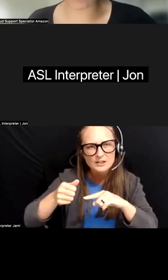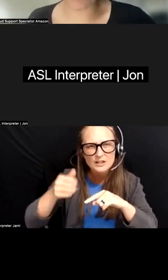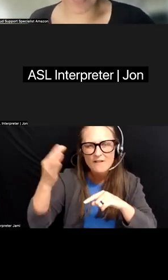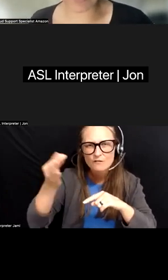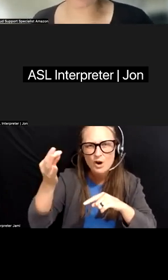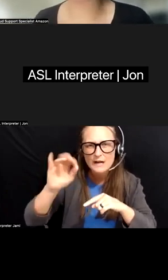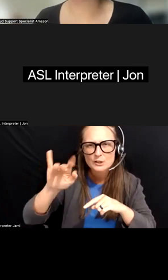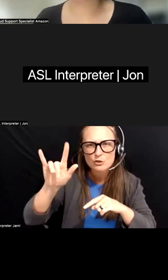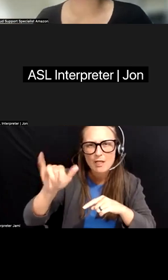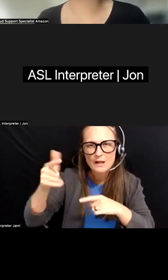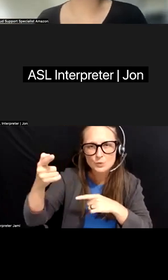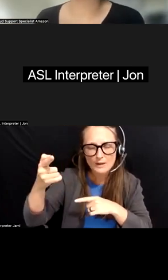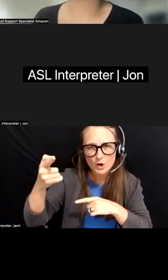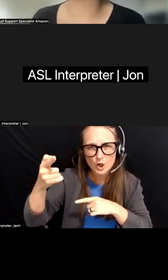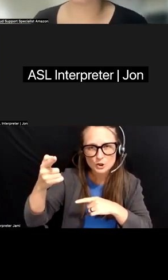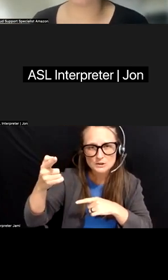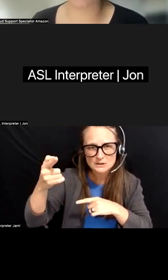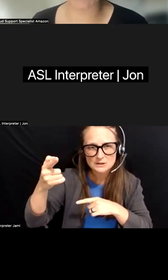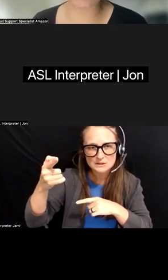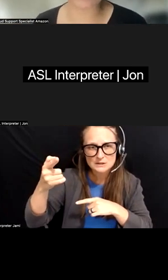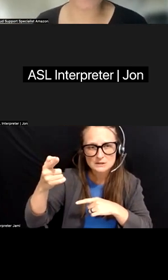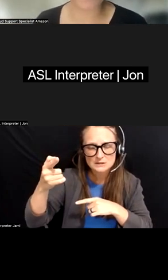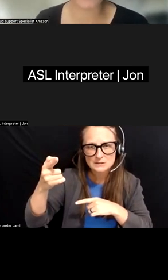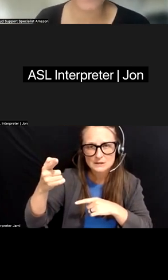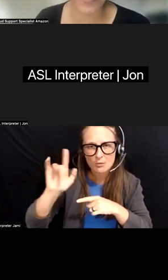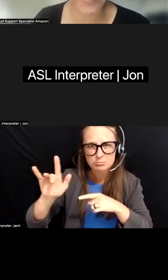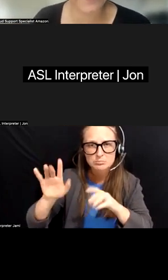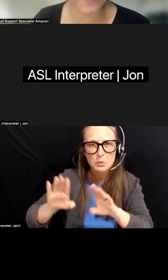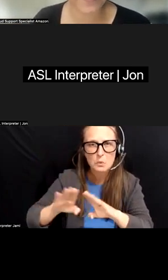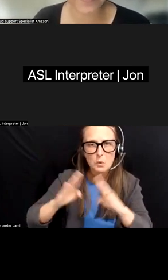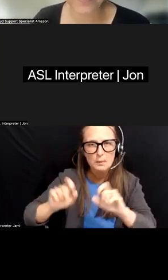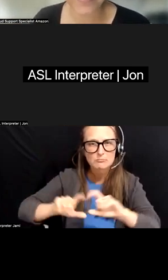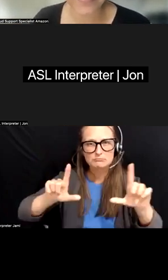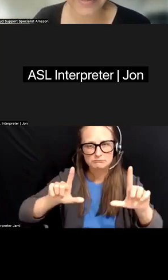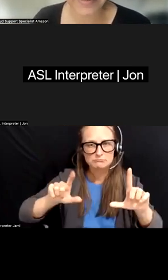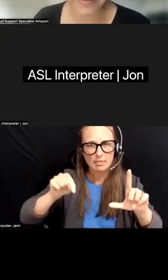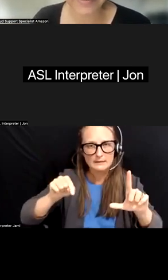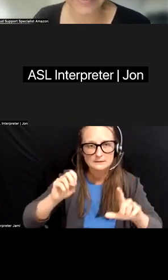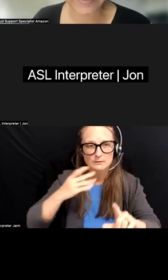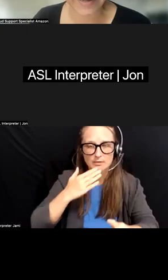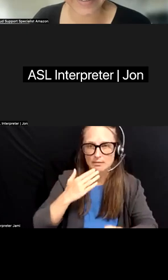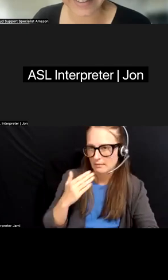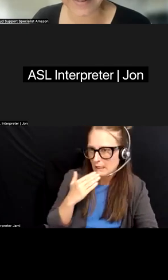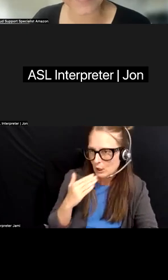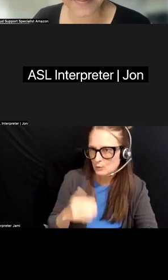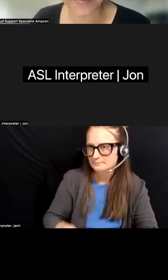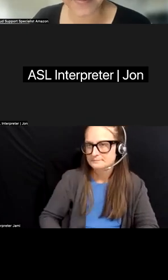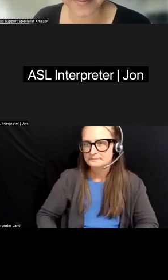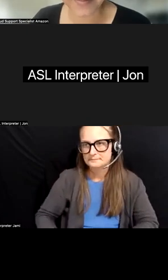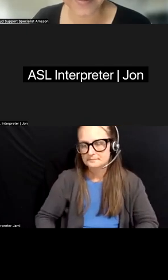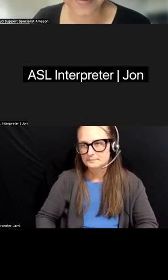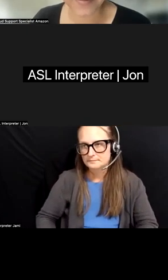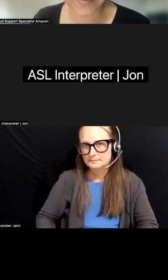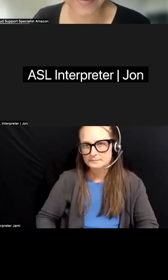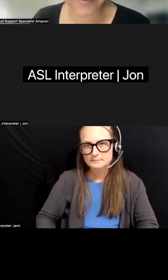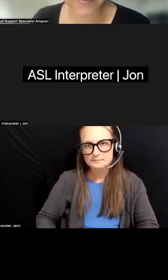July 21st, go ahead and open this up. Okay. Thank you, Kat. So so